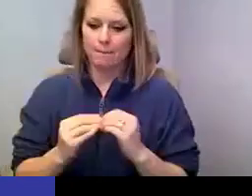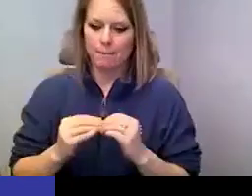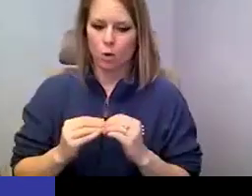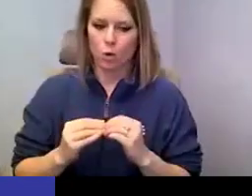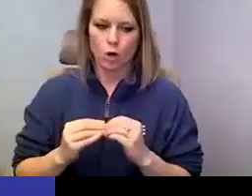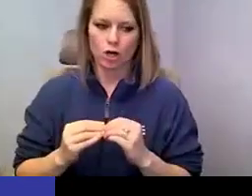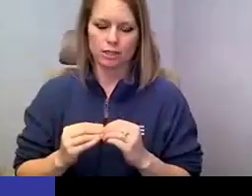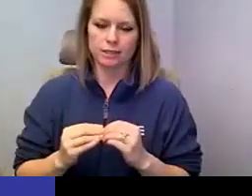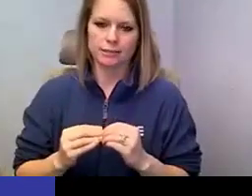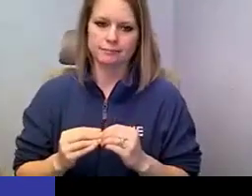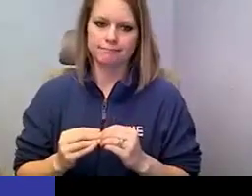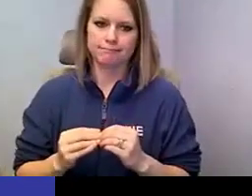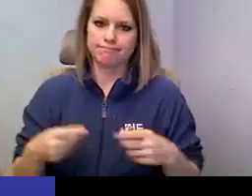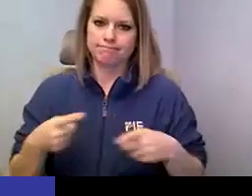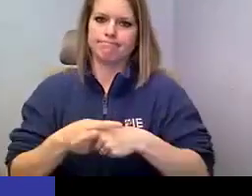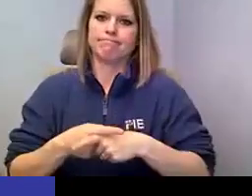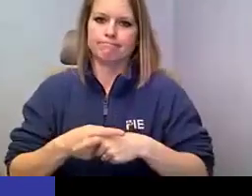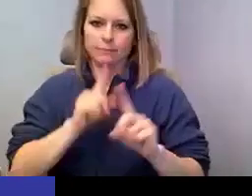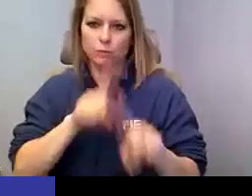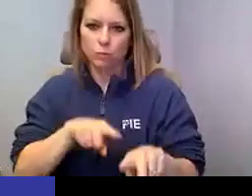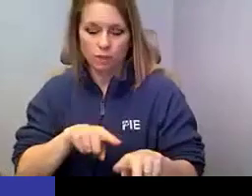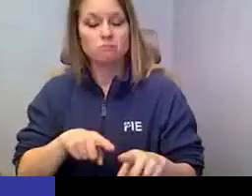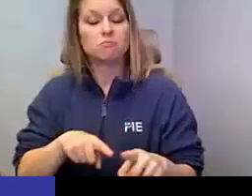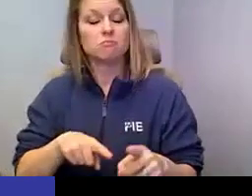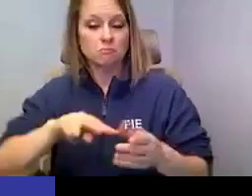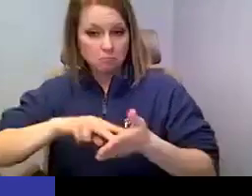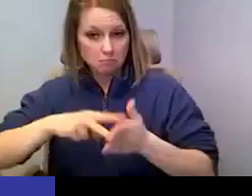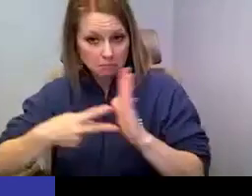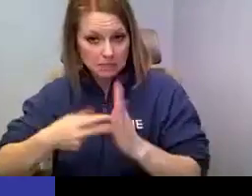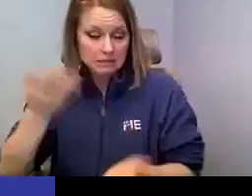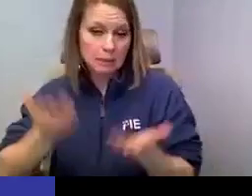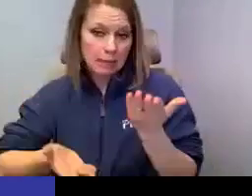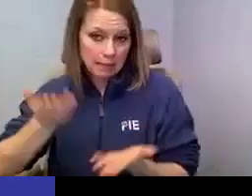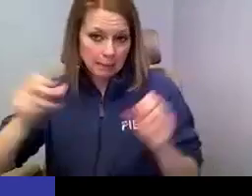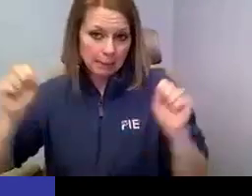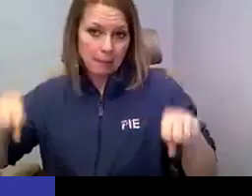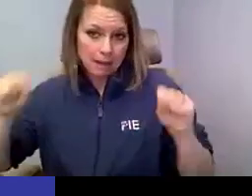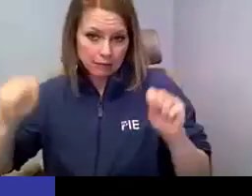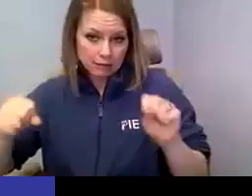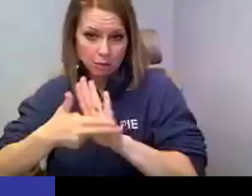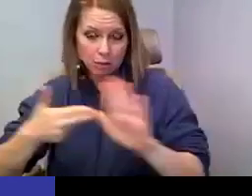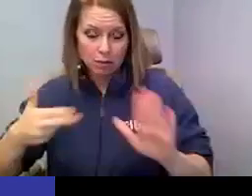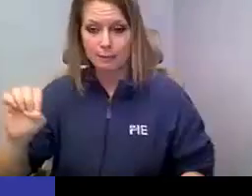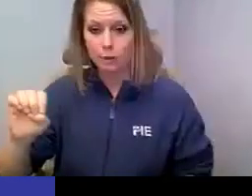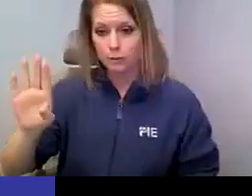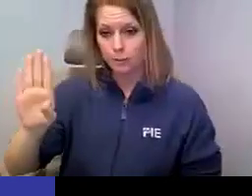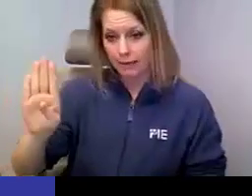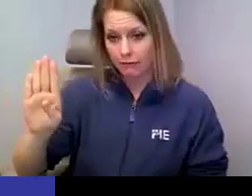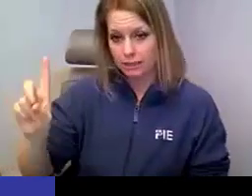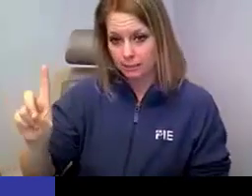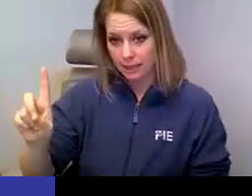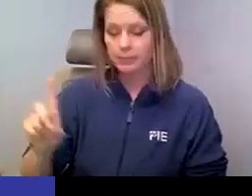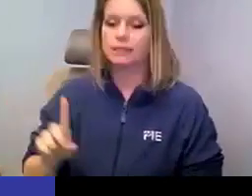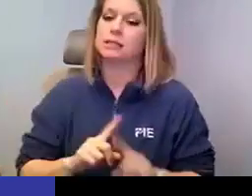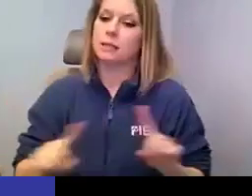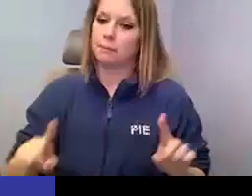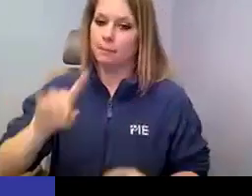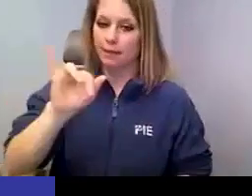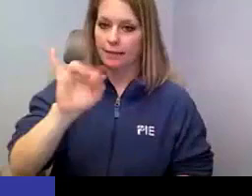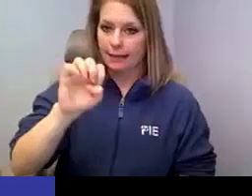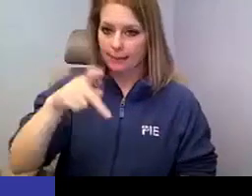be eligible for an emotional behavioral disability. The requirement here is to make sure the IEP team, through its comprehensive